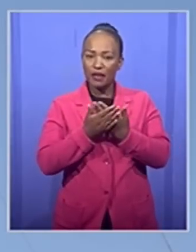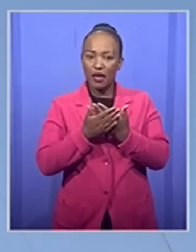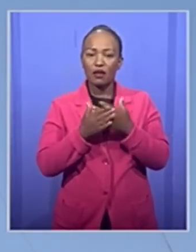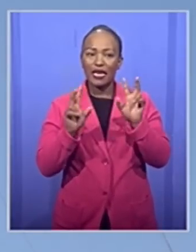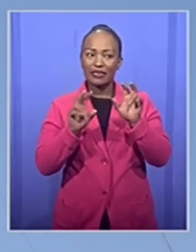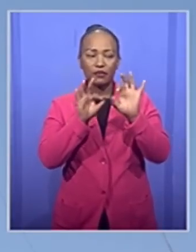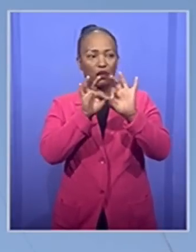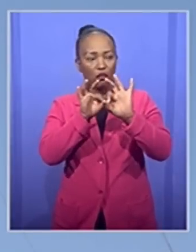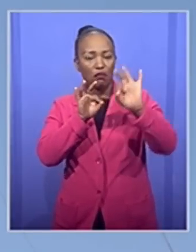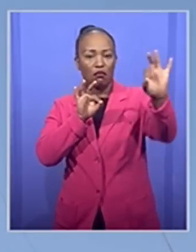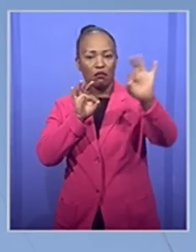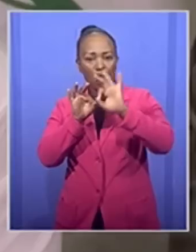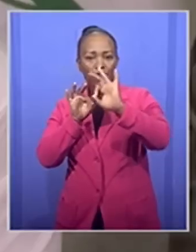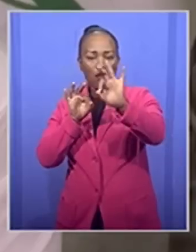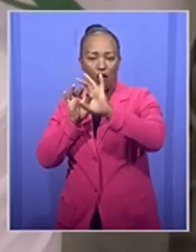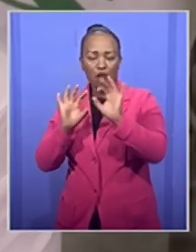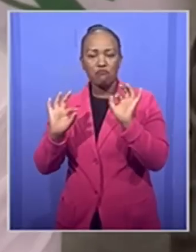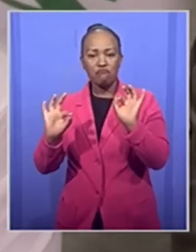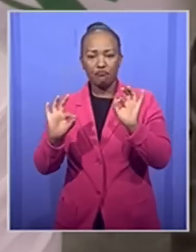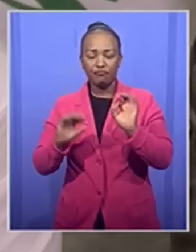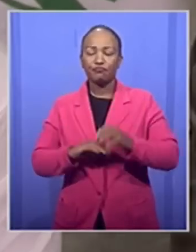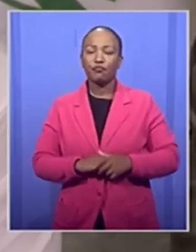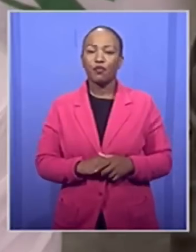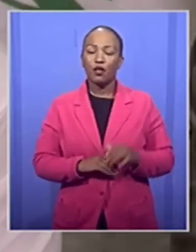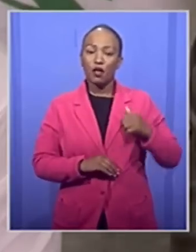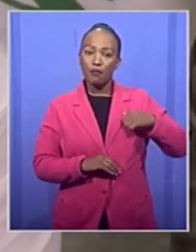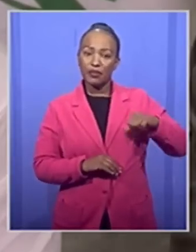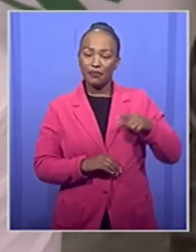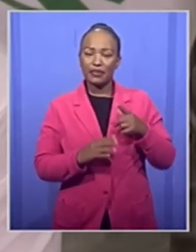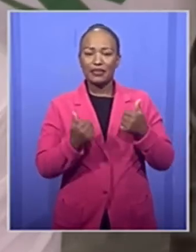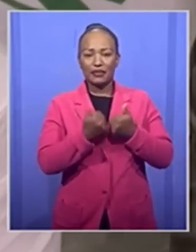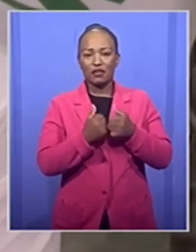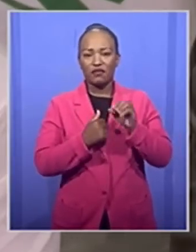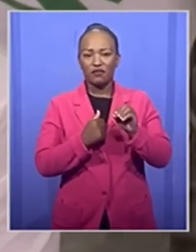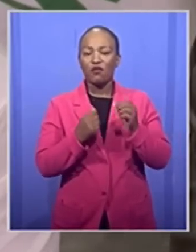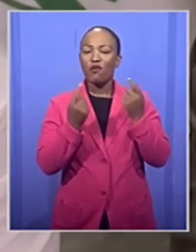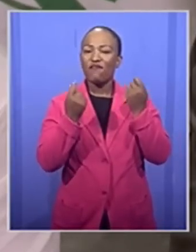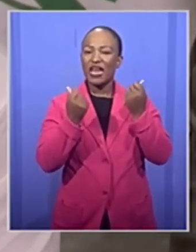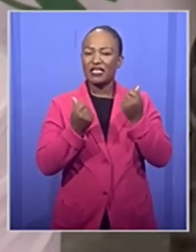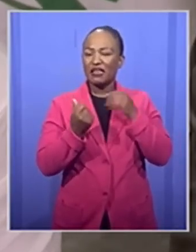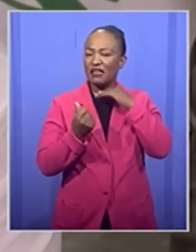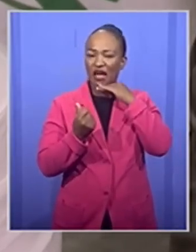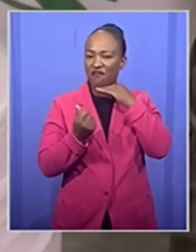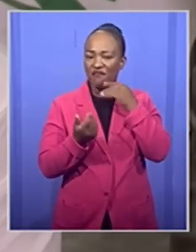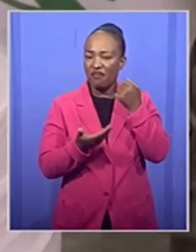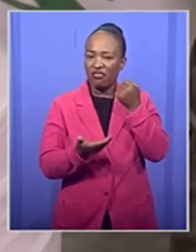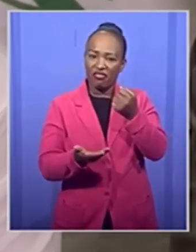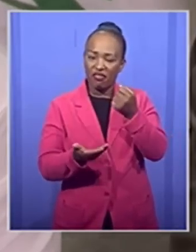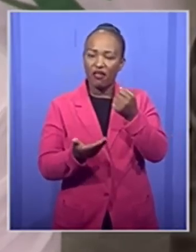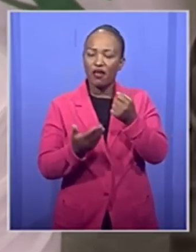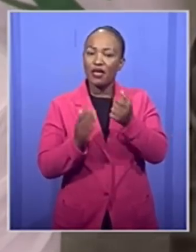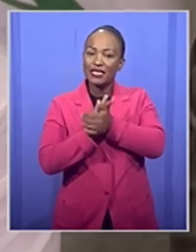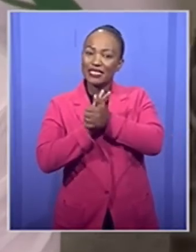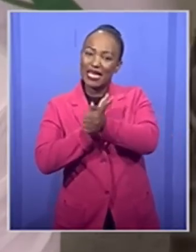o ikanyegang. The municipality is facing a different challenge, including a lack of financial capacity and the necessary skills to